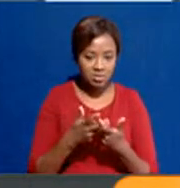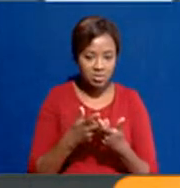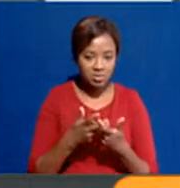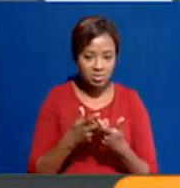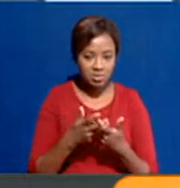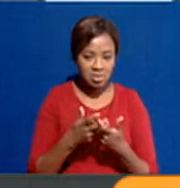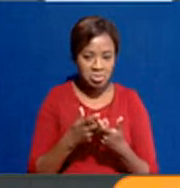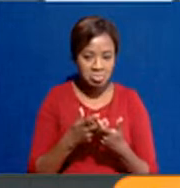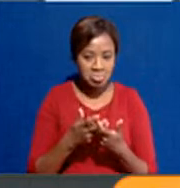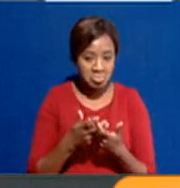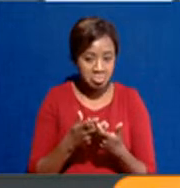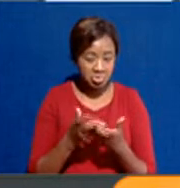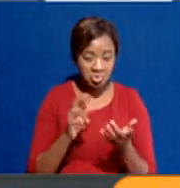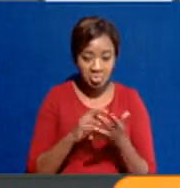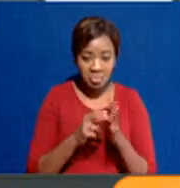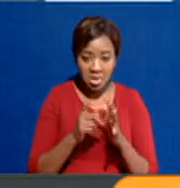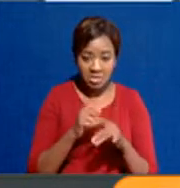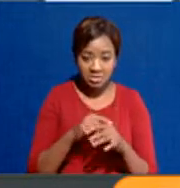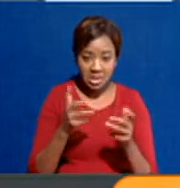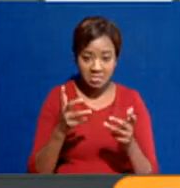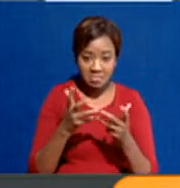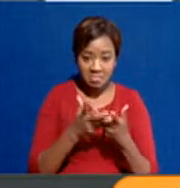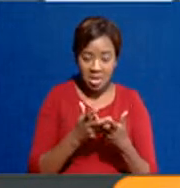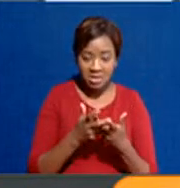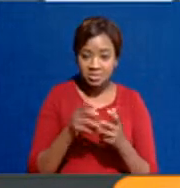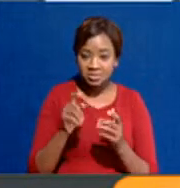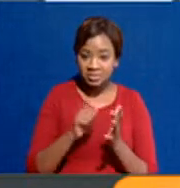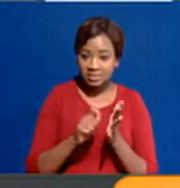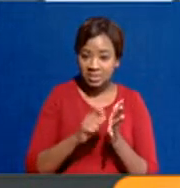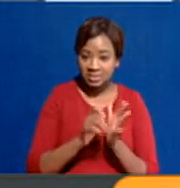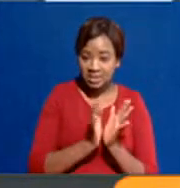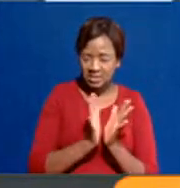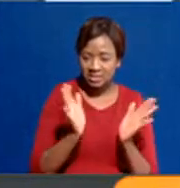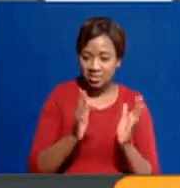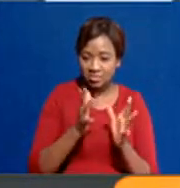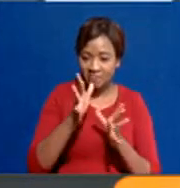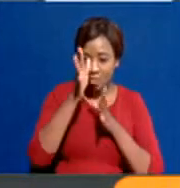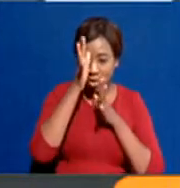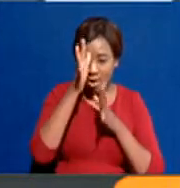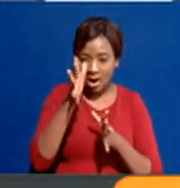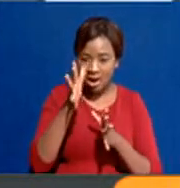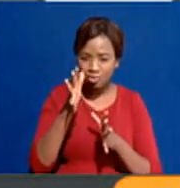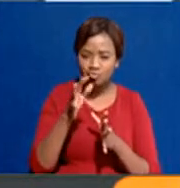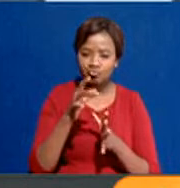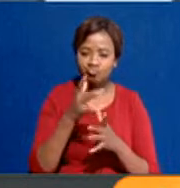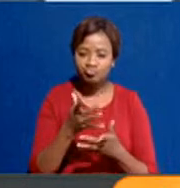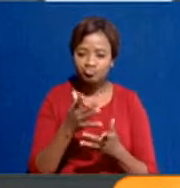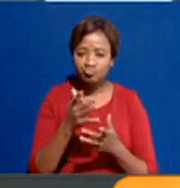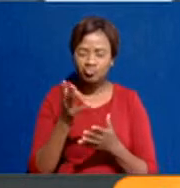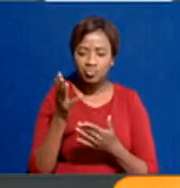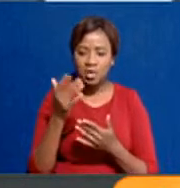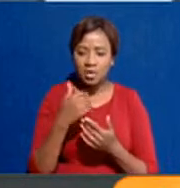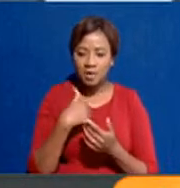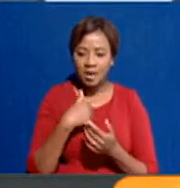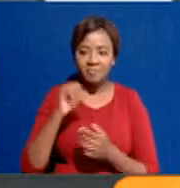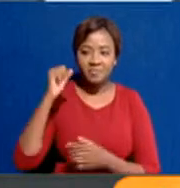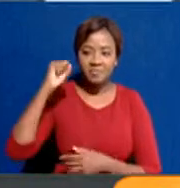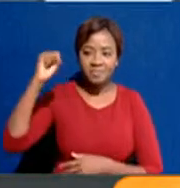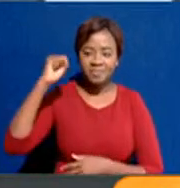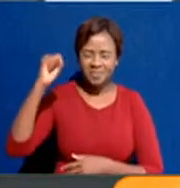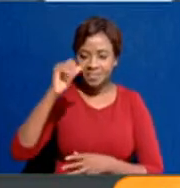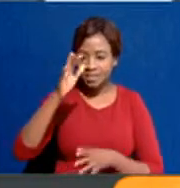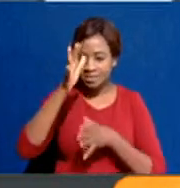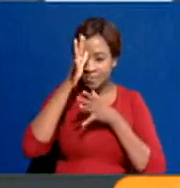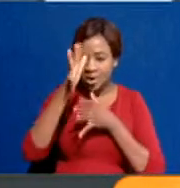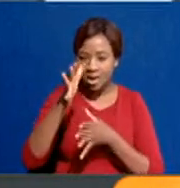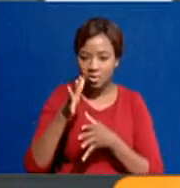some expectation. Yeah. Raila Odinga became the Secretary General of KANU, and the expectation was in the succession politics of KANU that